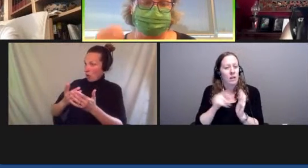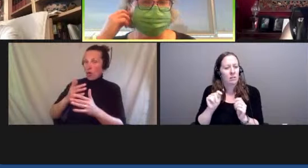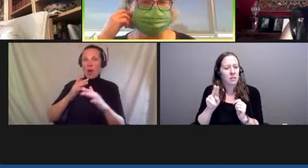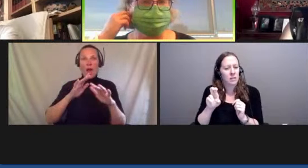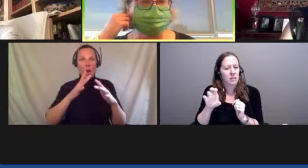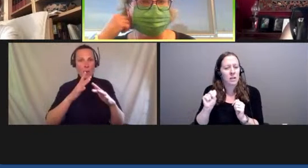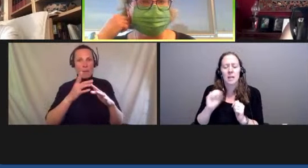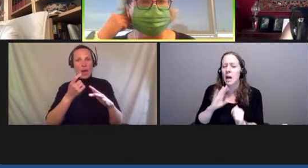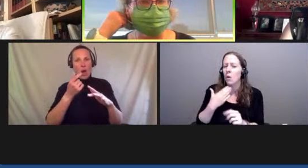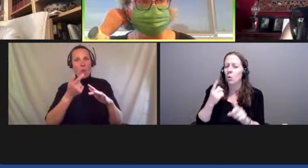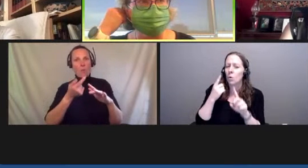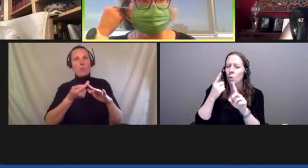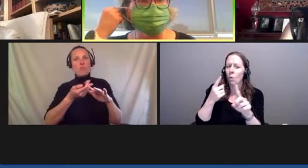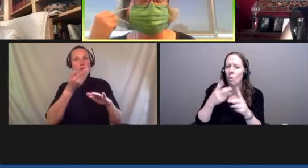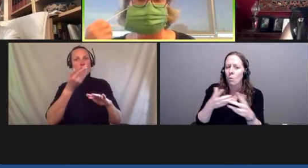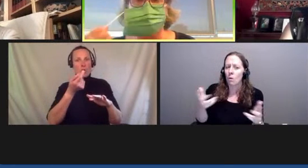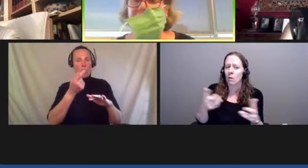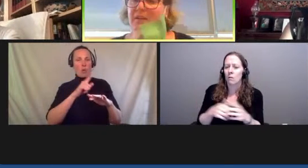was our goal?